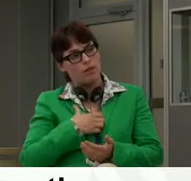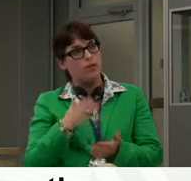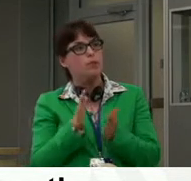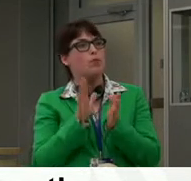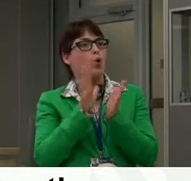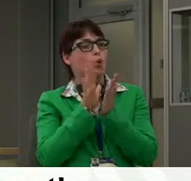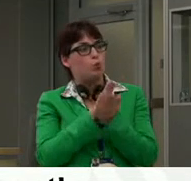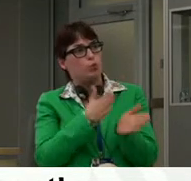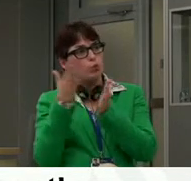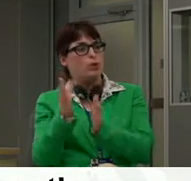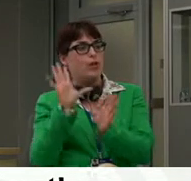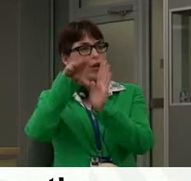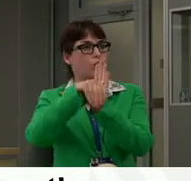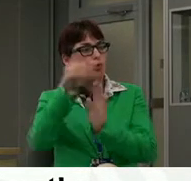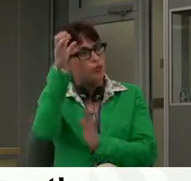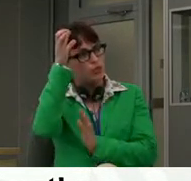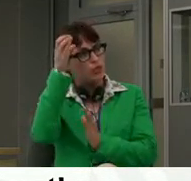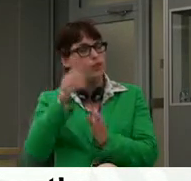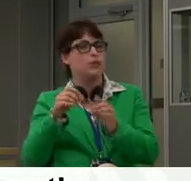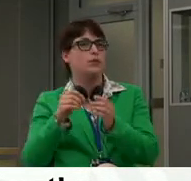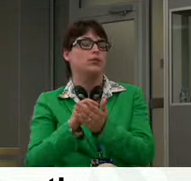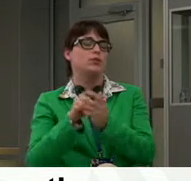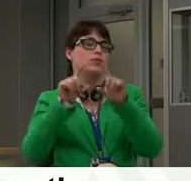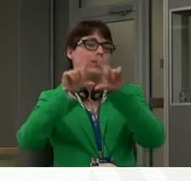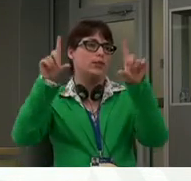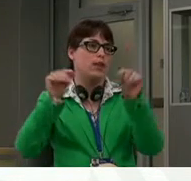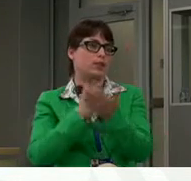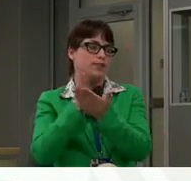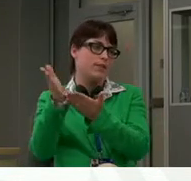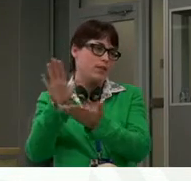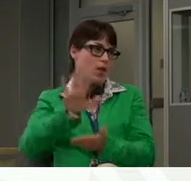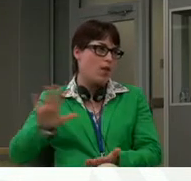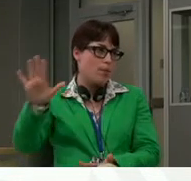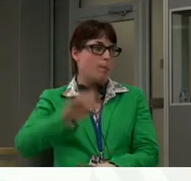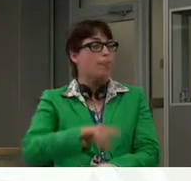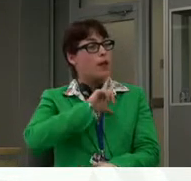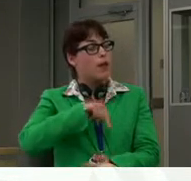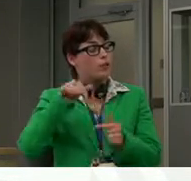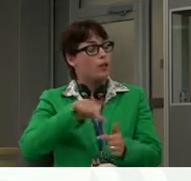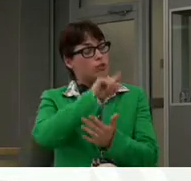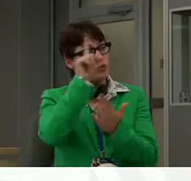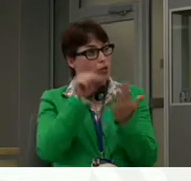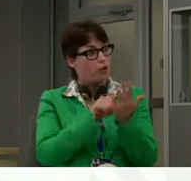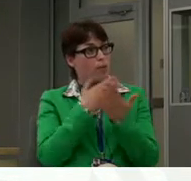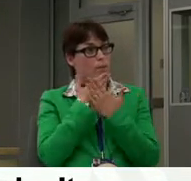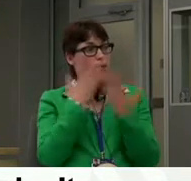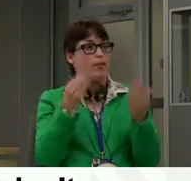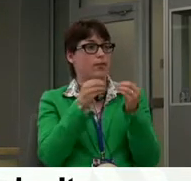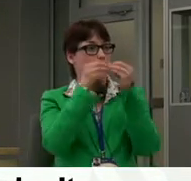the segregation problem and eliminating this segregation to make it more inclusive.